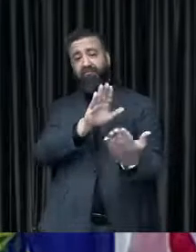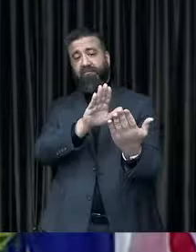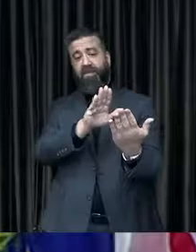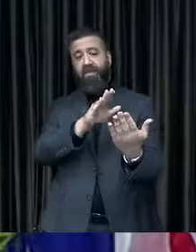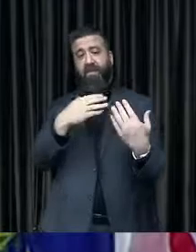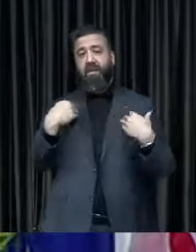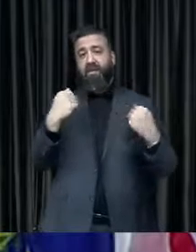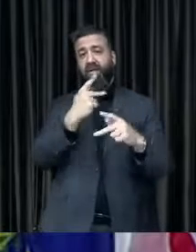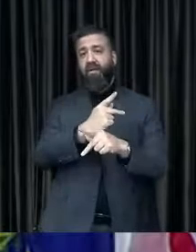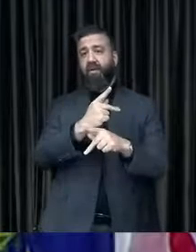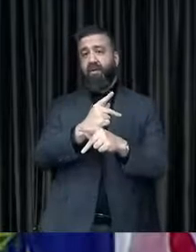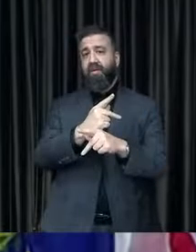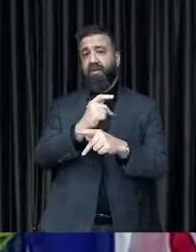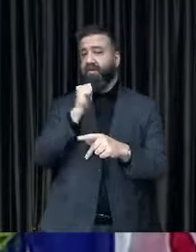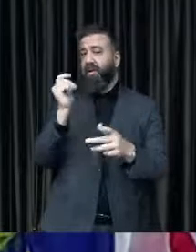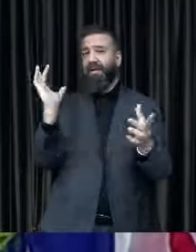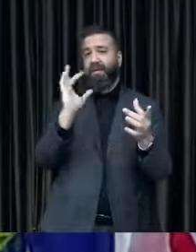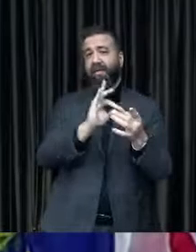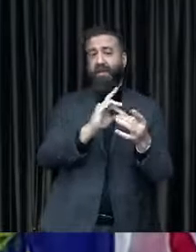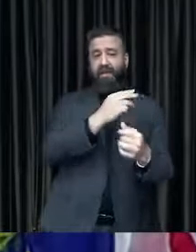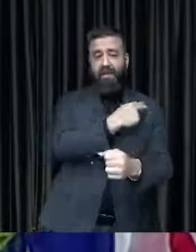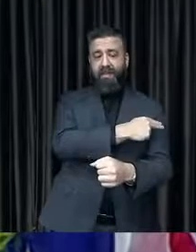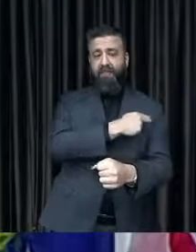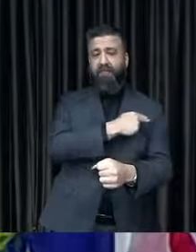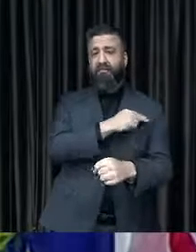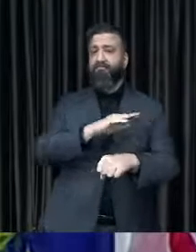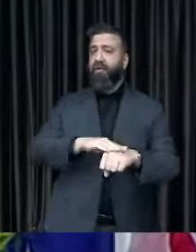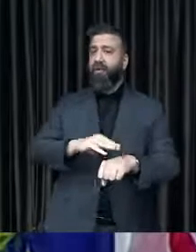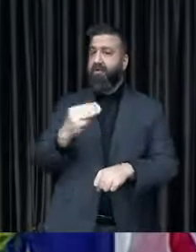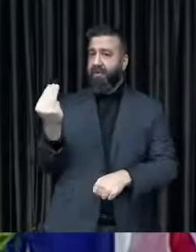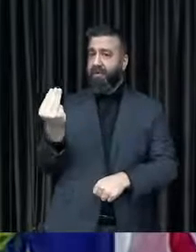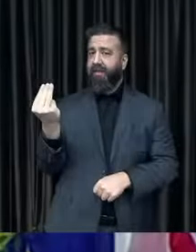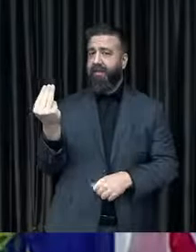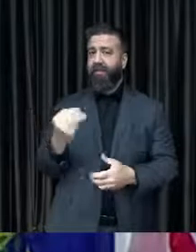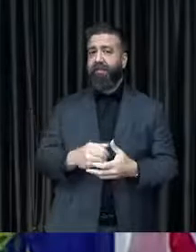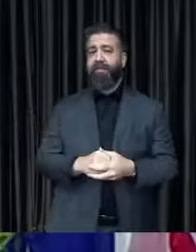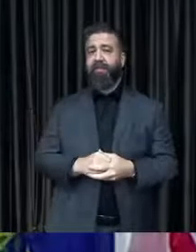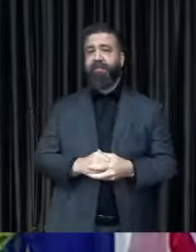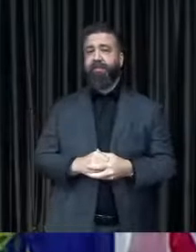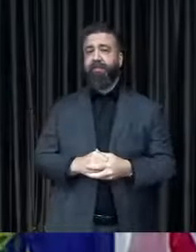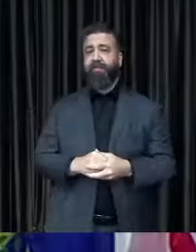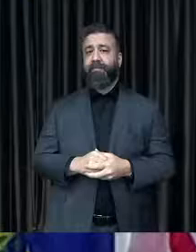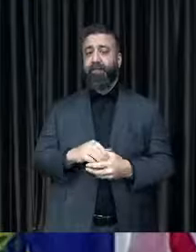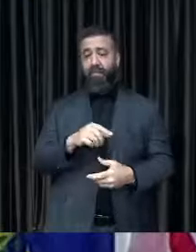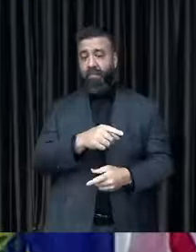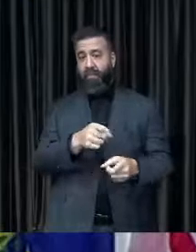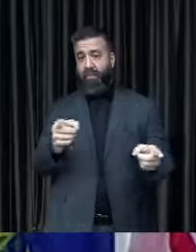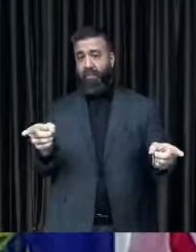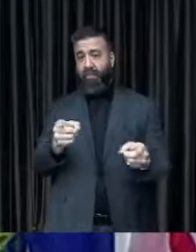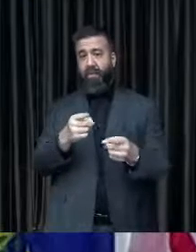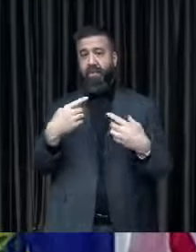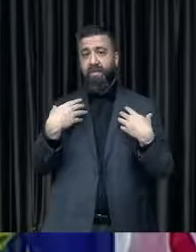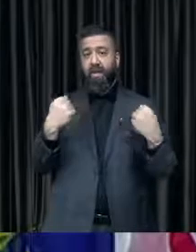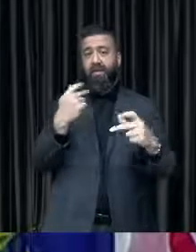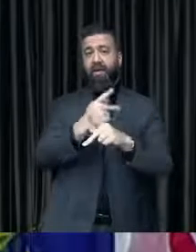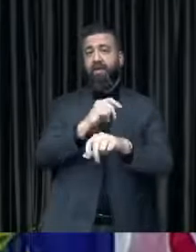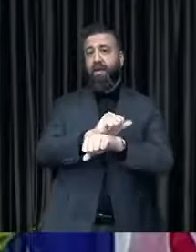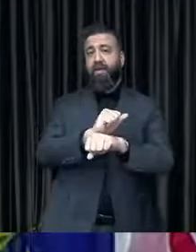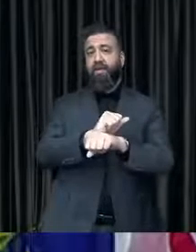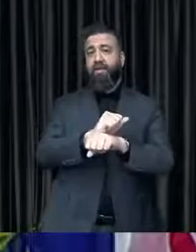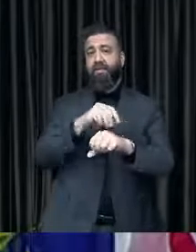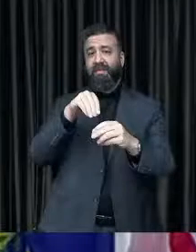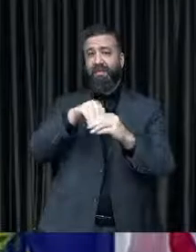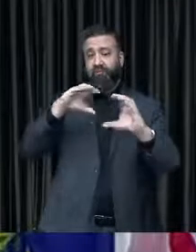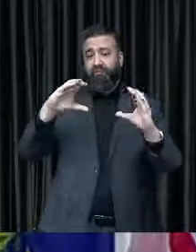Louis County not connected to a hospital provider on Monday. These healthcare workers are in the 1A category